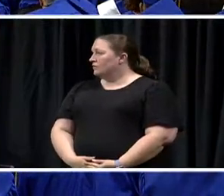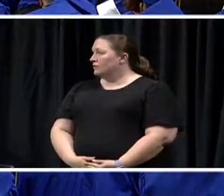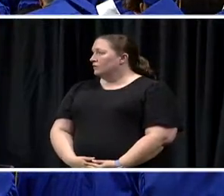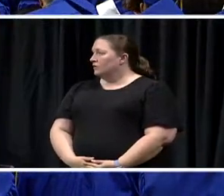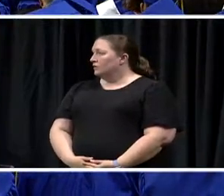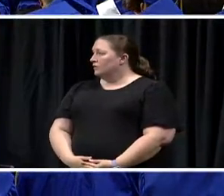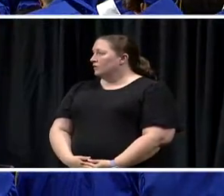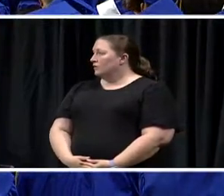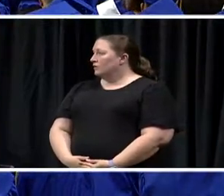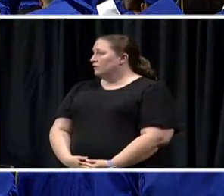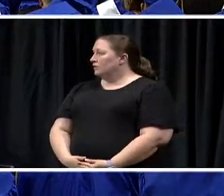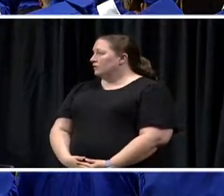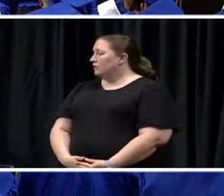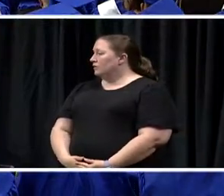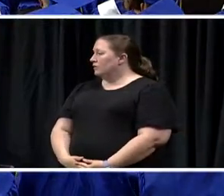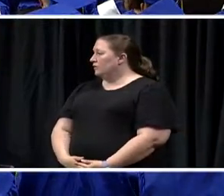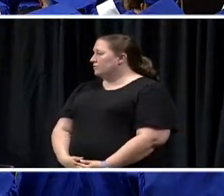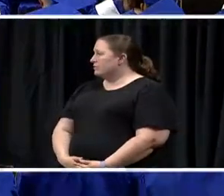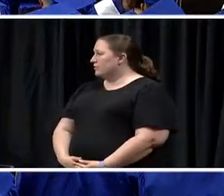Rami.